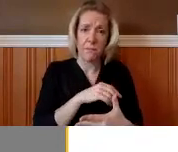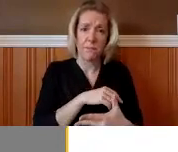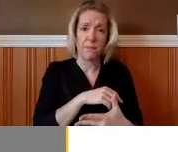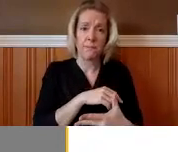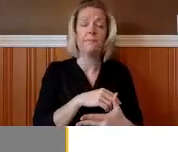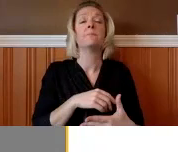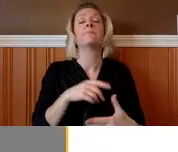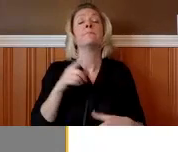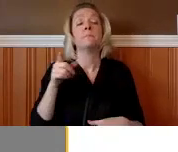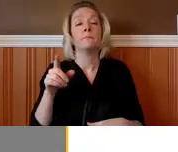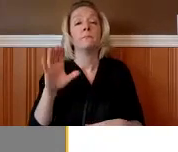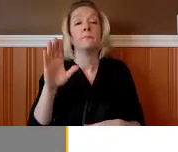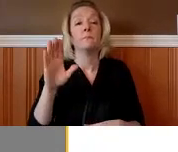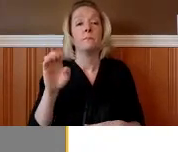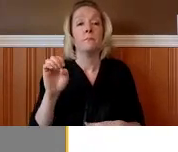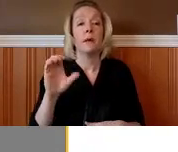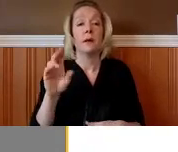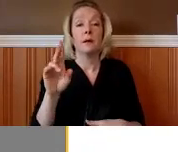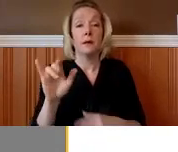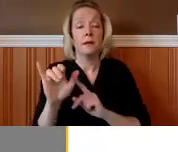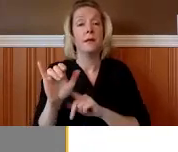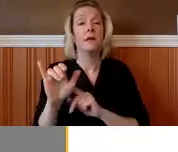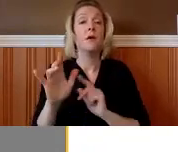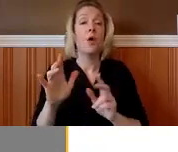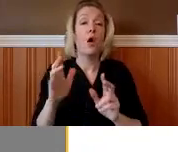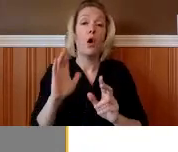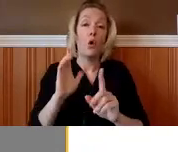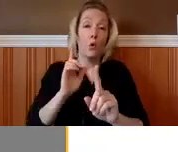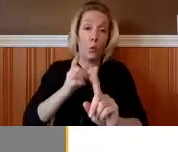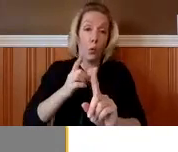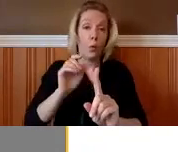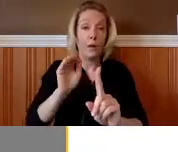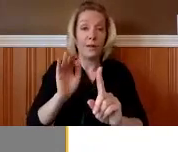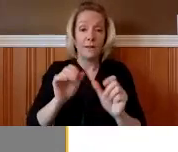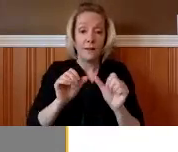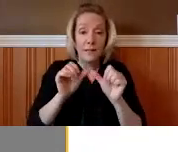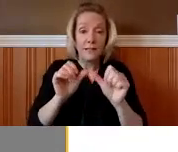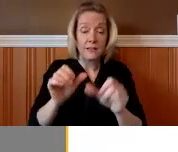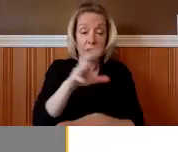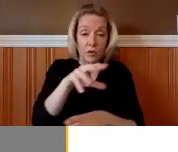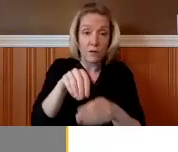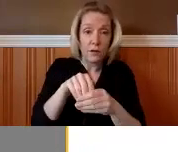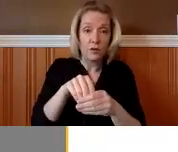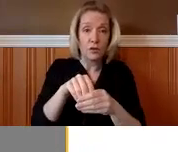our hope is that when we provide the correct interventions consistently, provide those